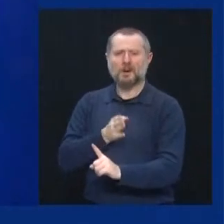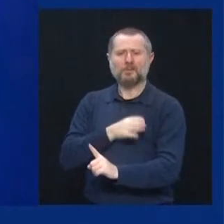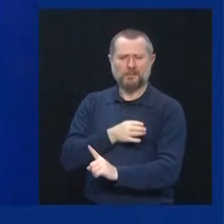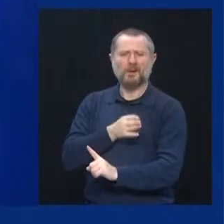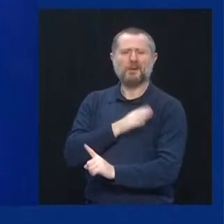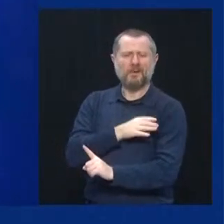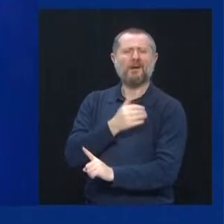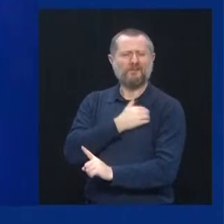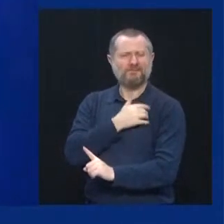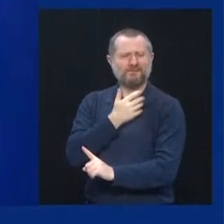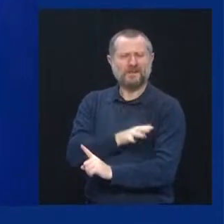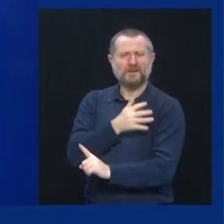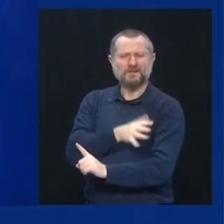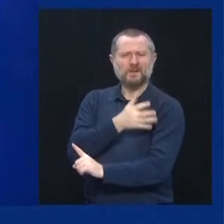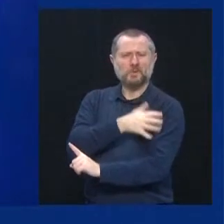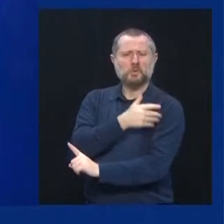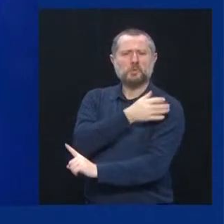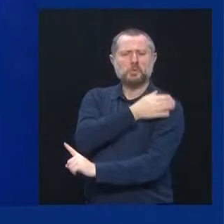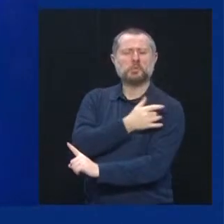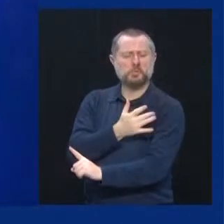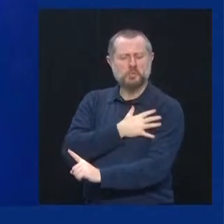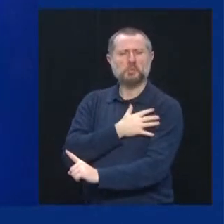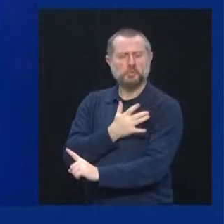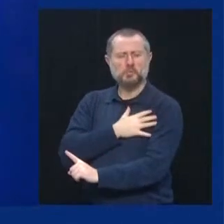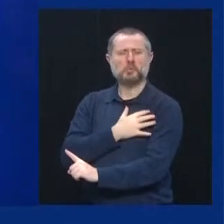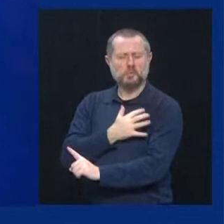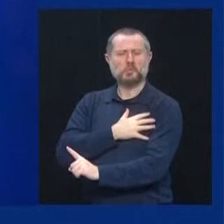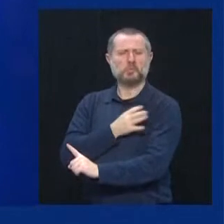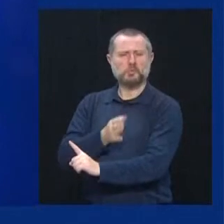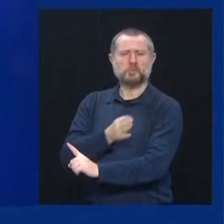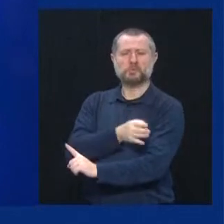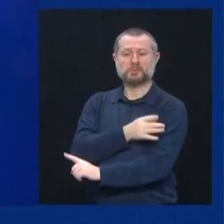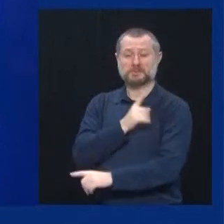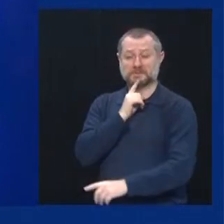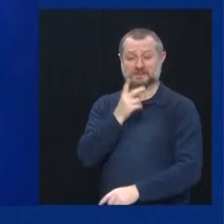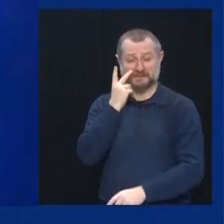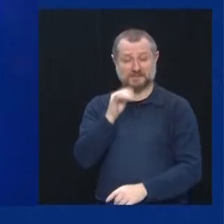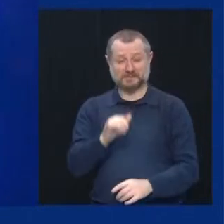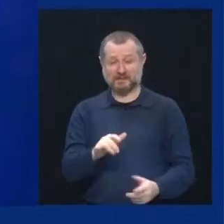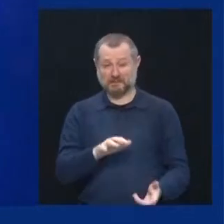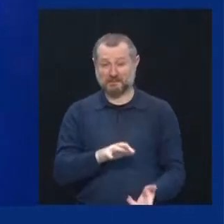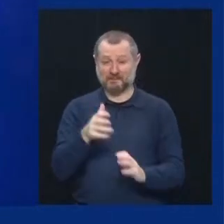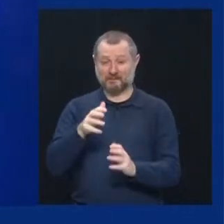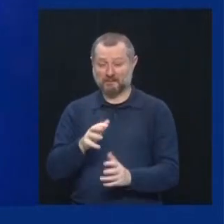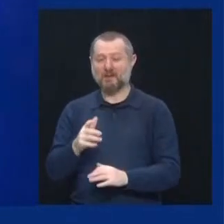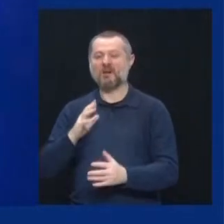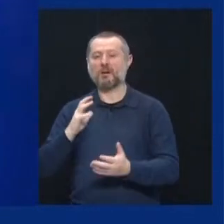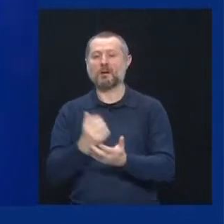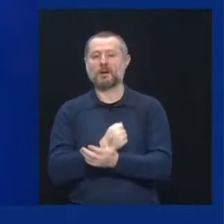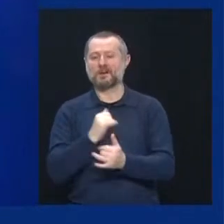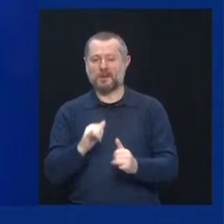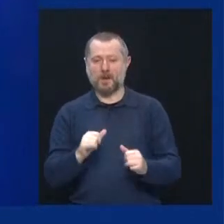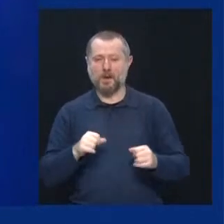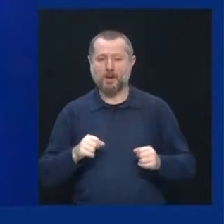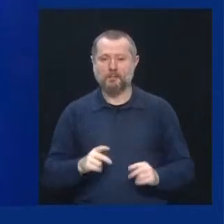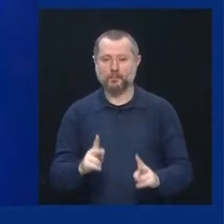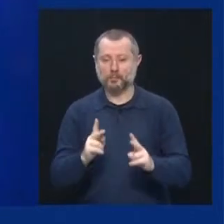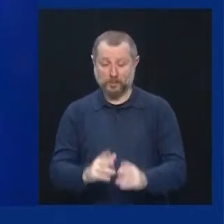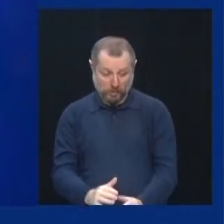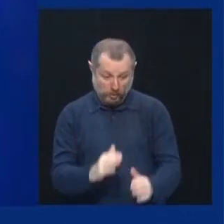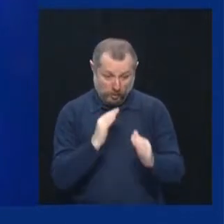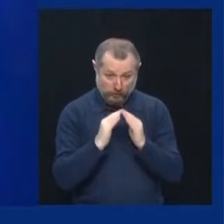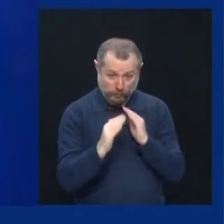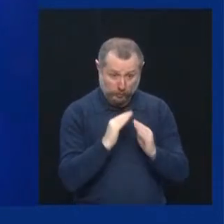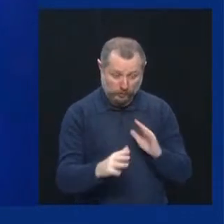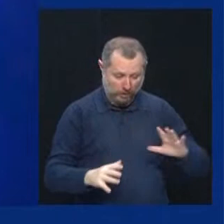of disturbing incidents. Take that crisis, make it an opportunity, put the community at the table, put the police